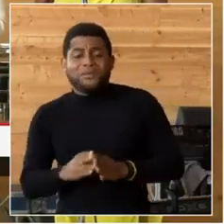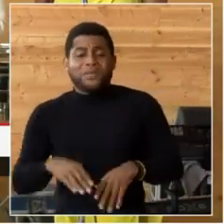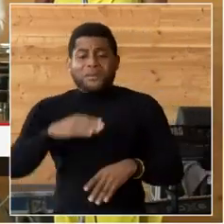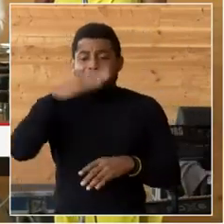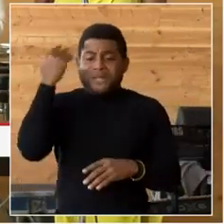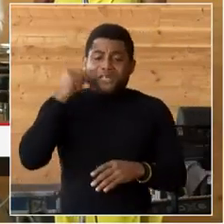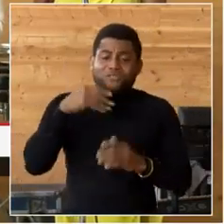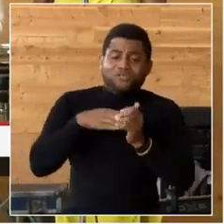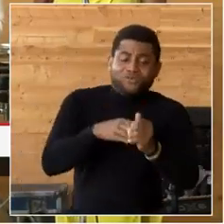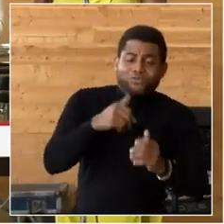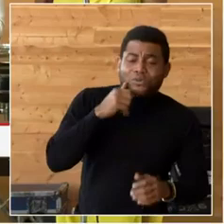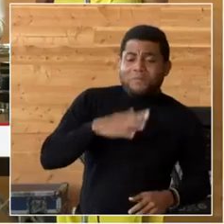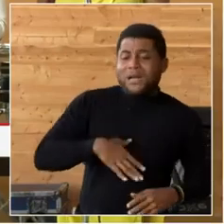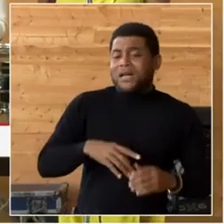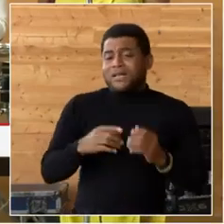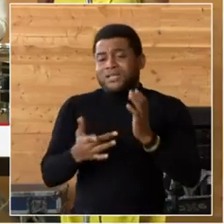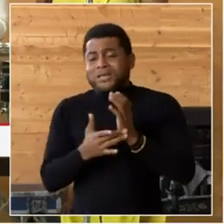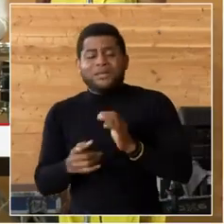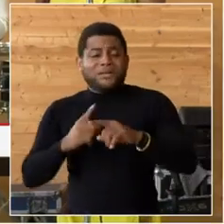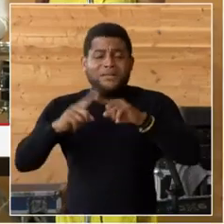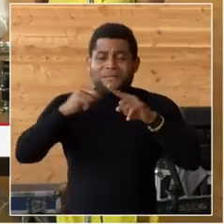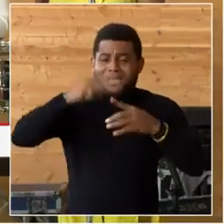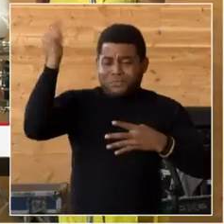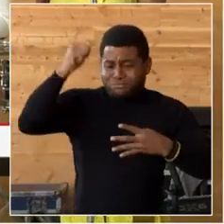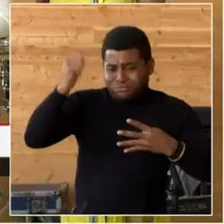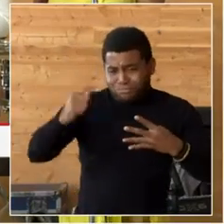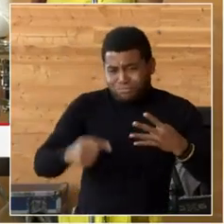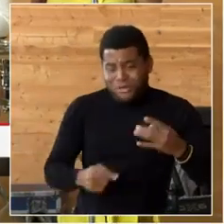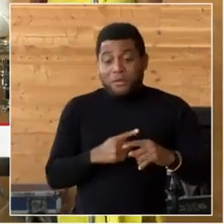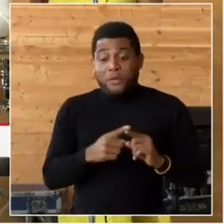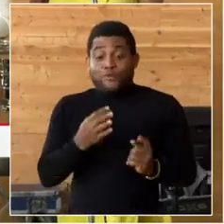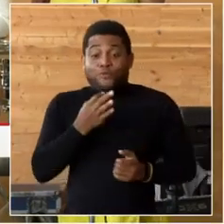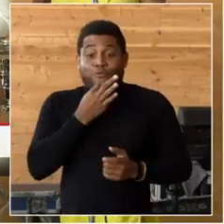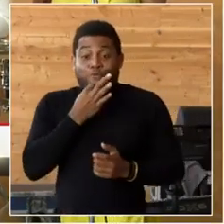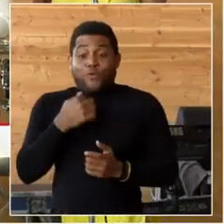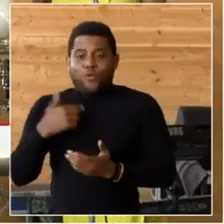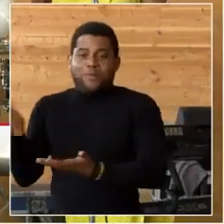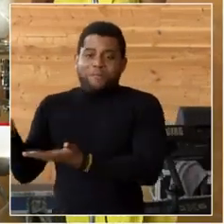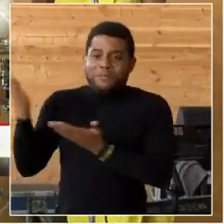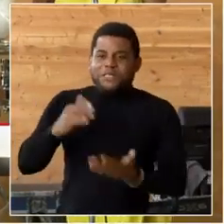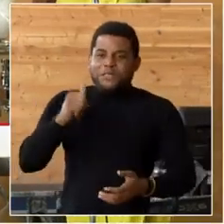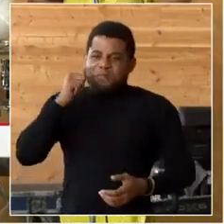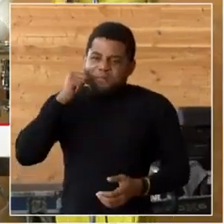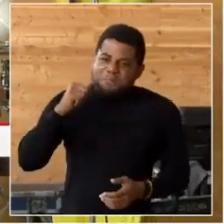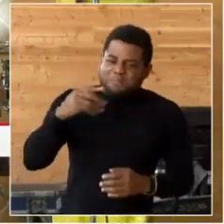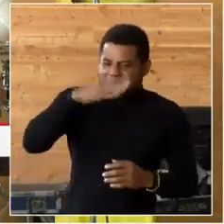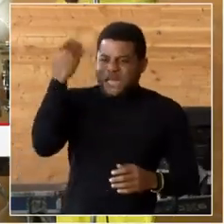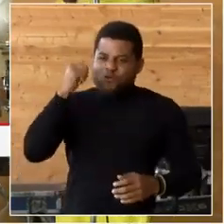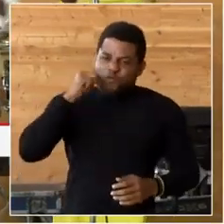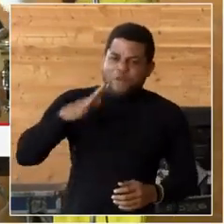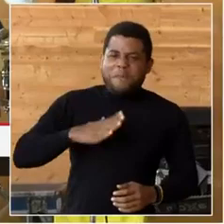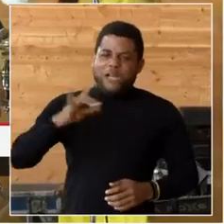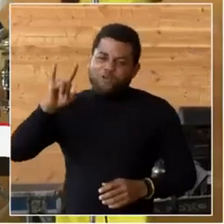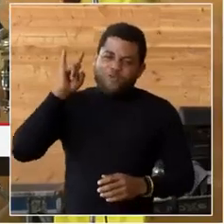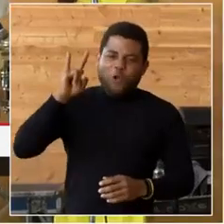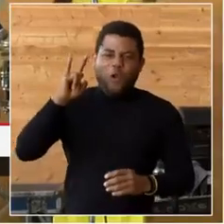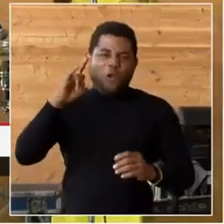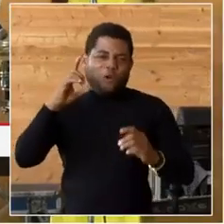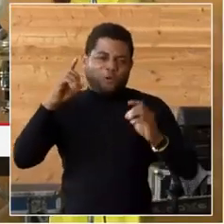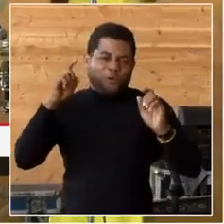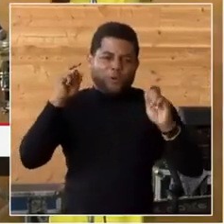are also about to bring the Black Girls Rock Awards to Washington,